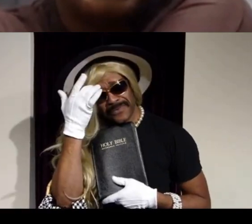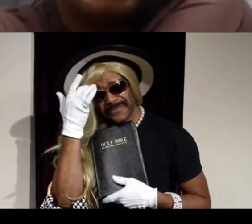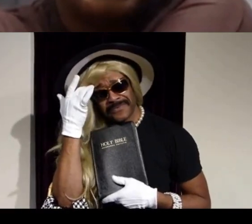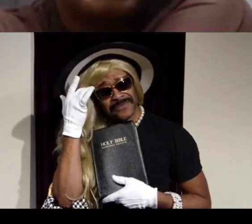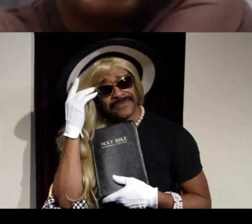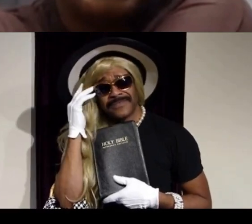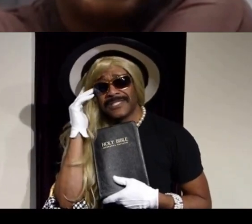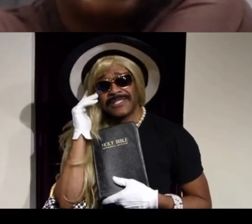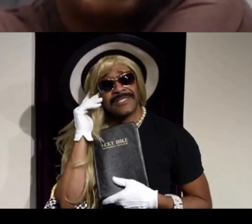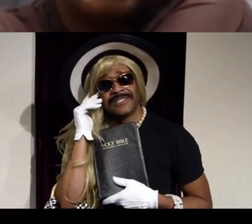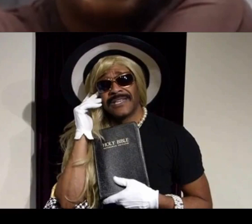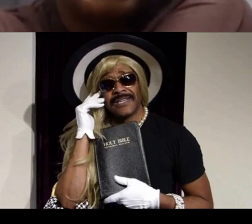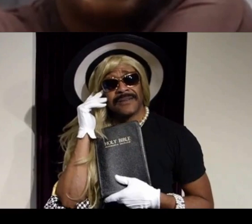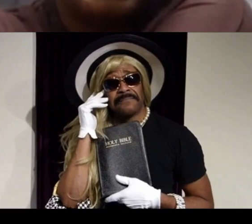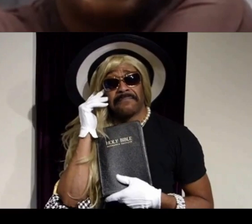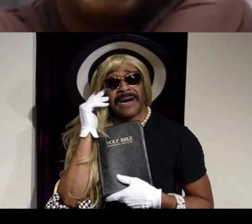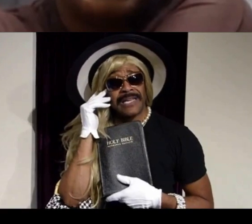dummy.